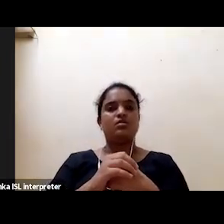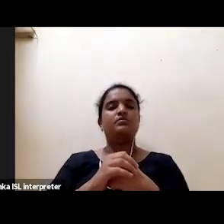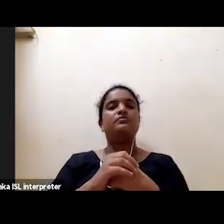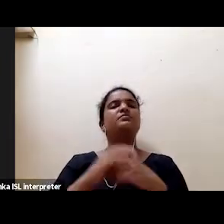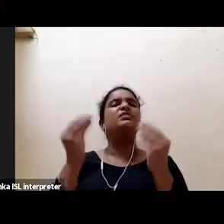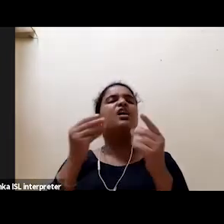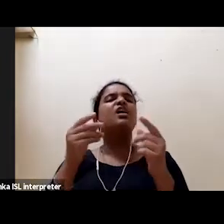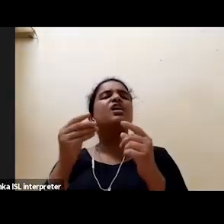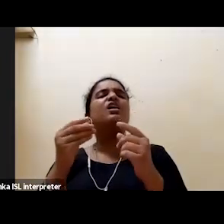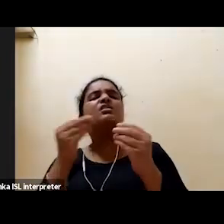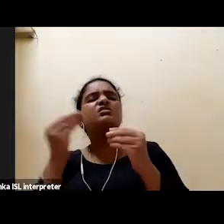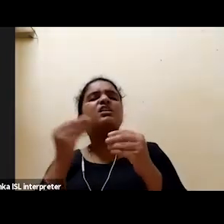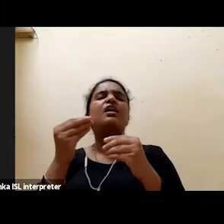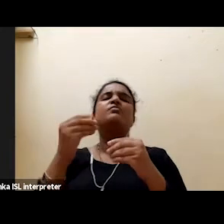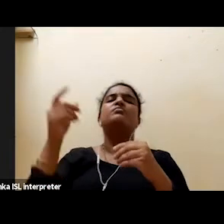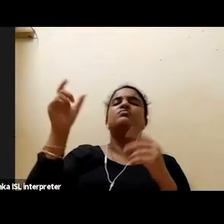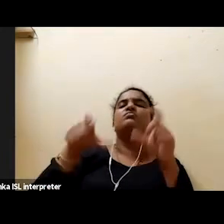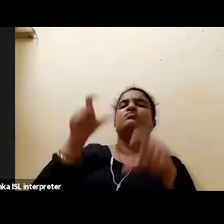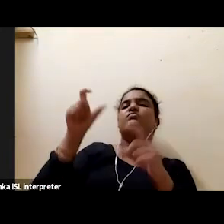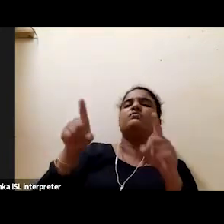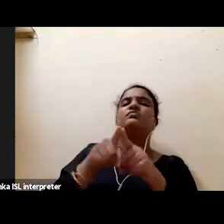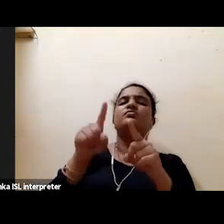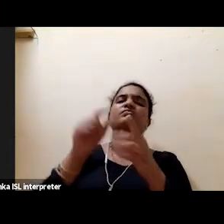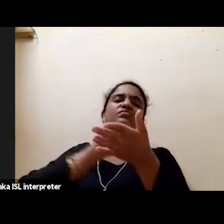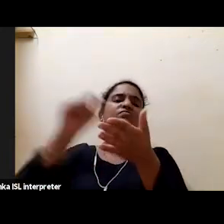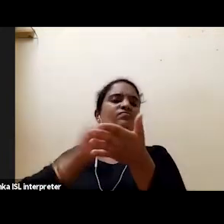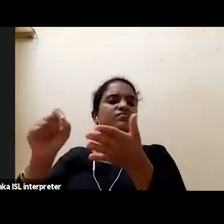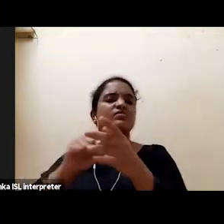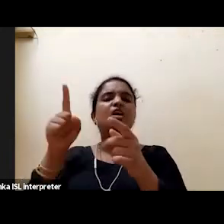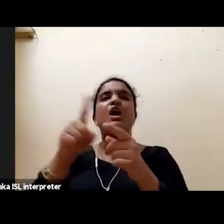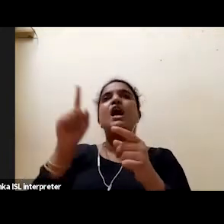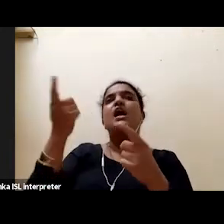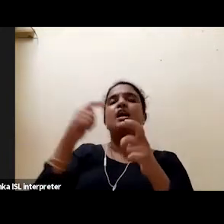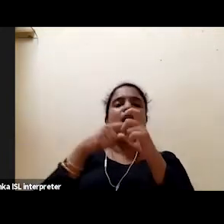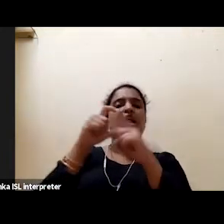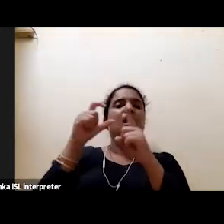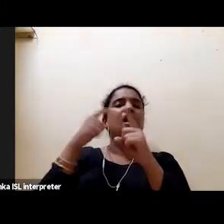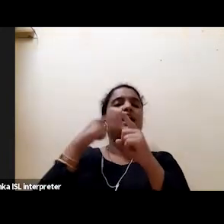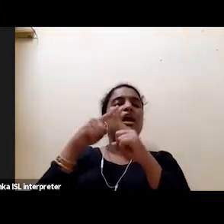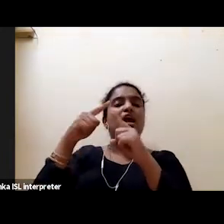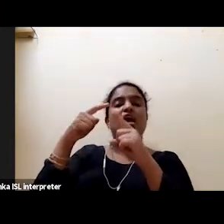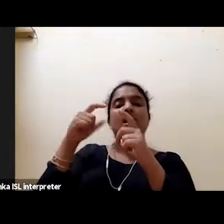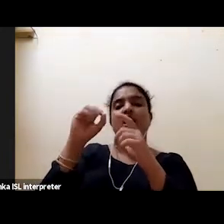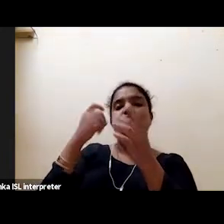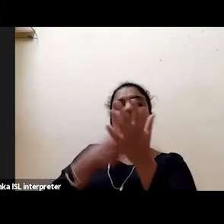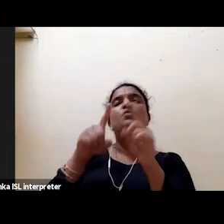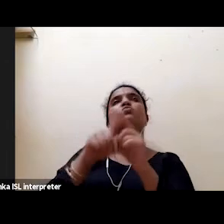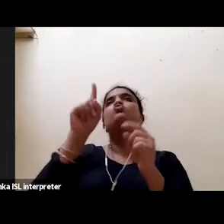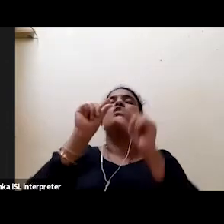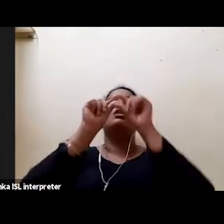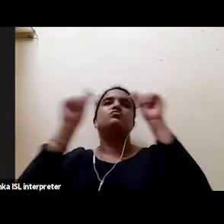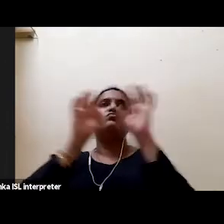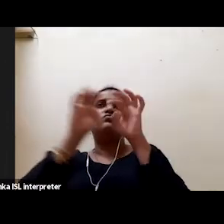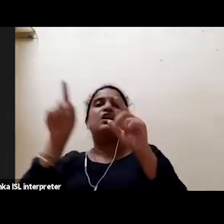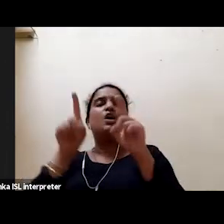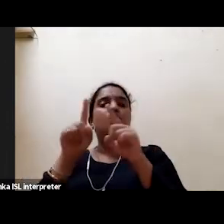sometimes all writers, or those of you who write regularly, know that the editor voice in our head is so strong. You could just write one sentence and that